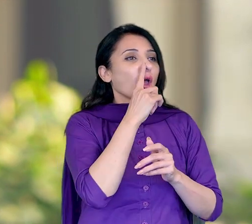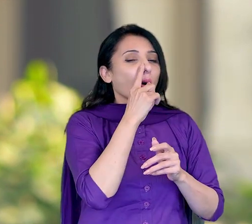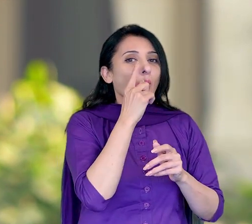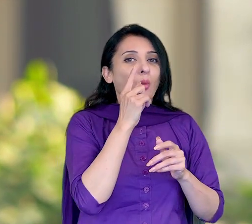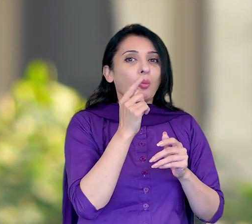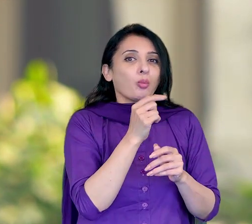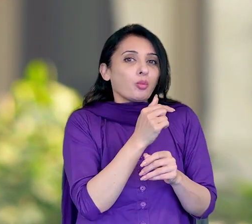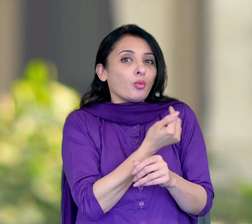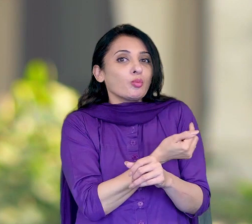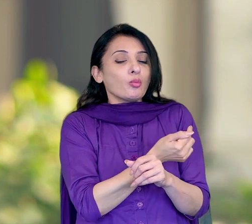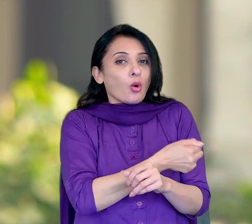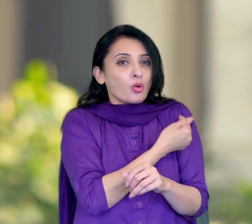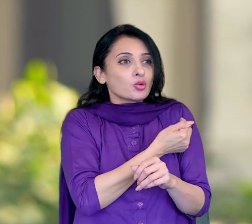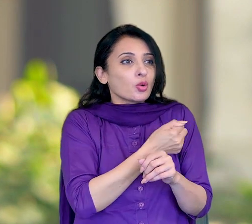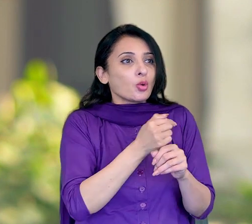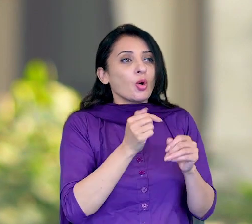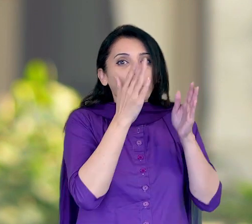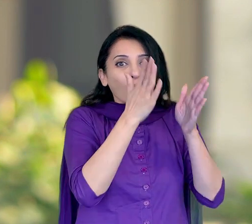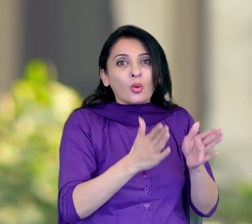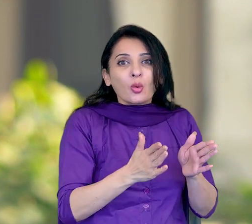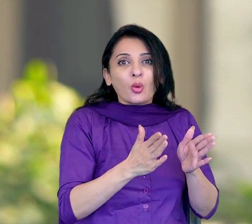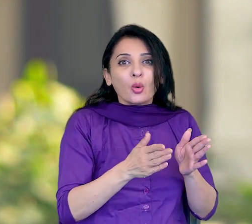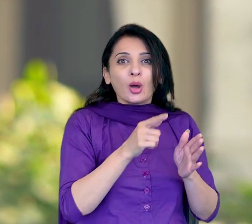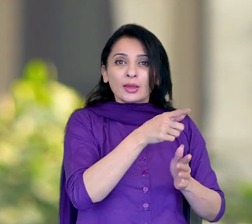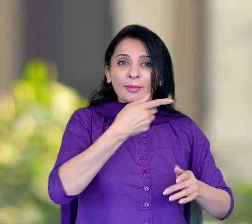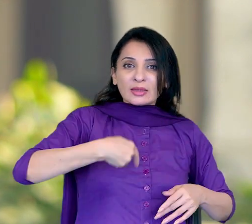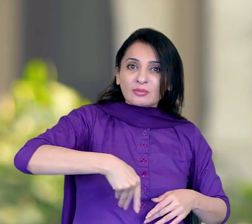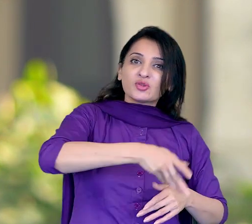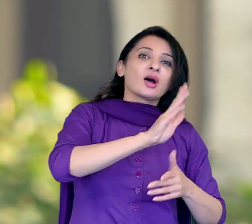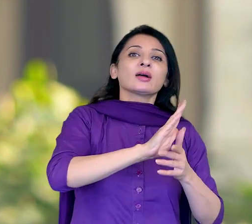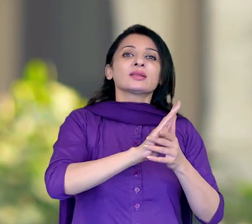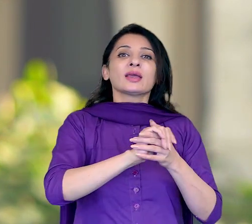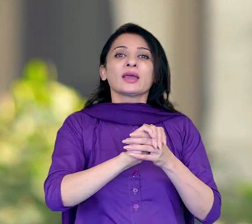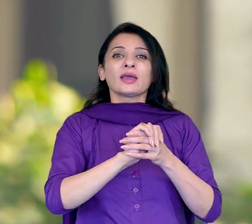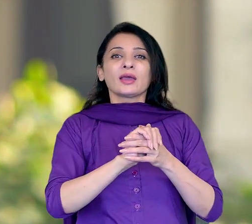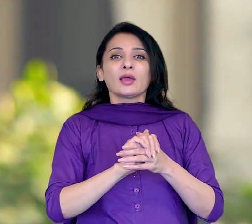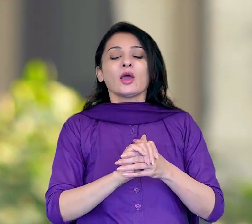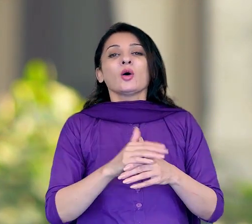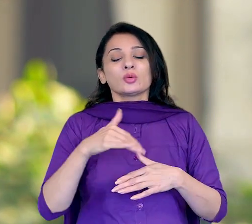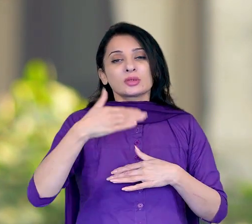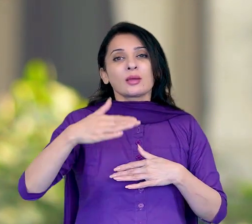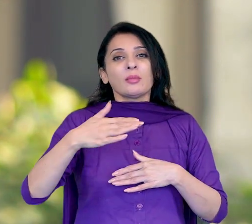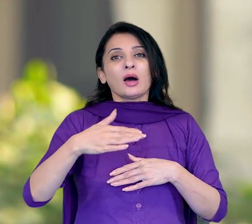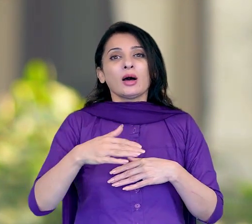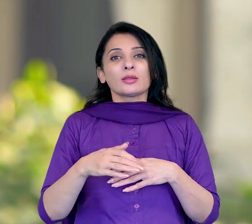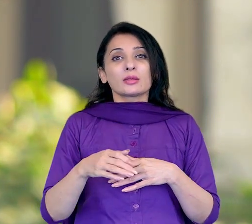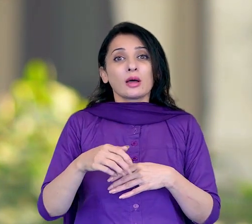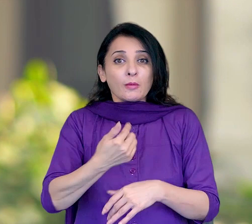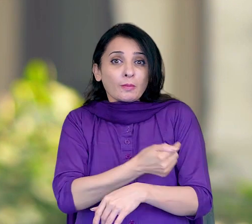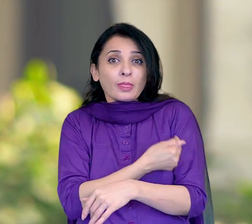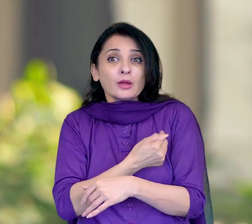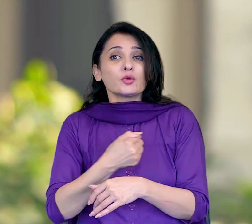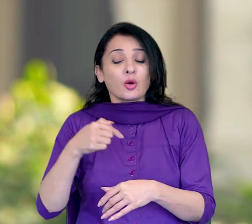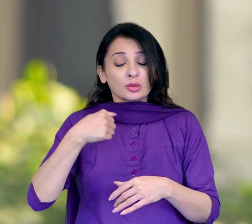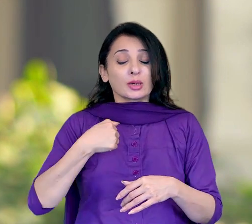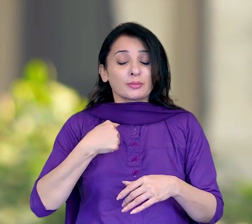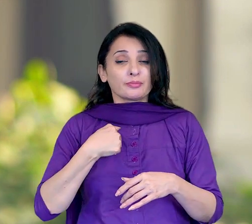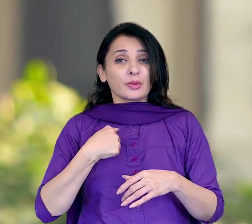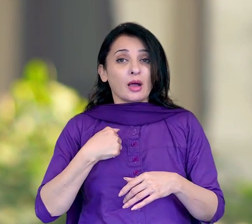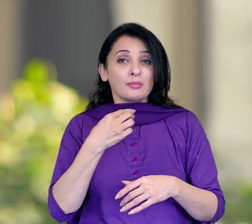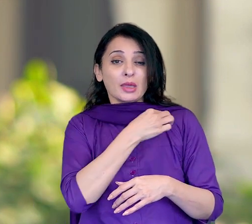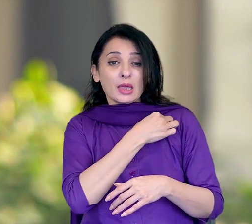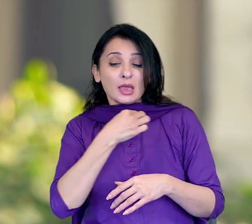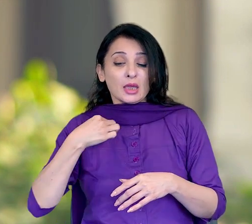for triage. After triage to the nurse to the junior doctor, we end up seeing the doctor. The doctor sees